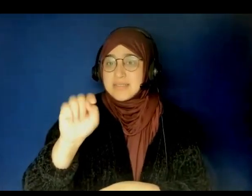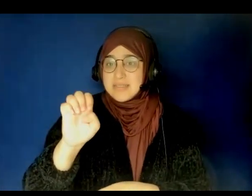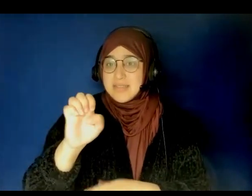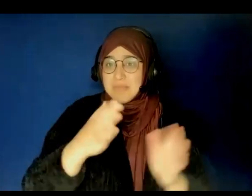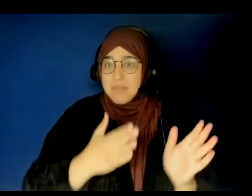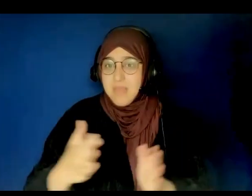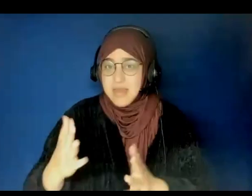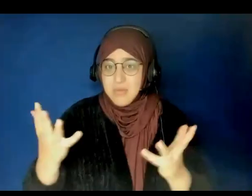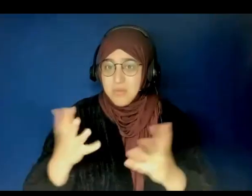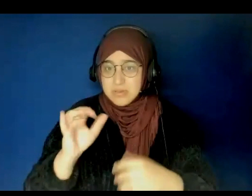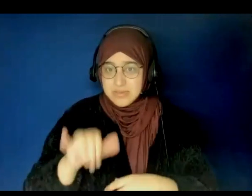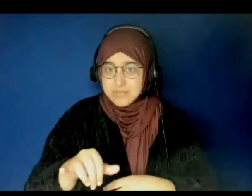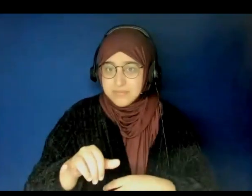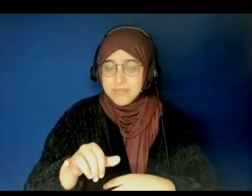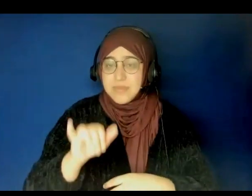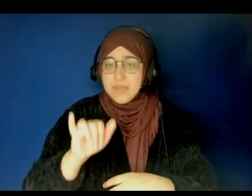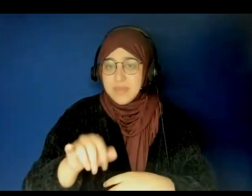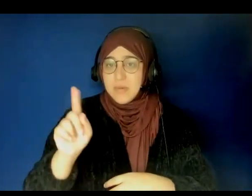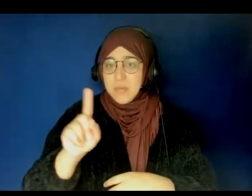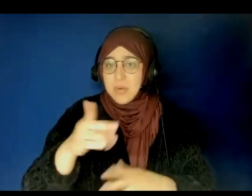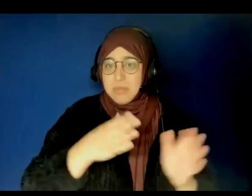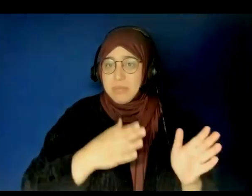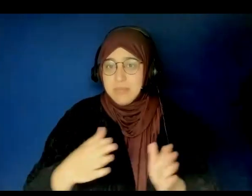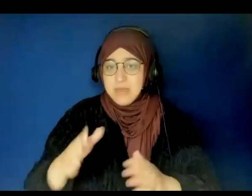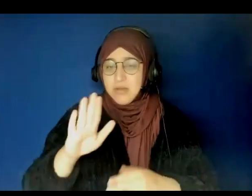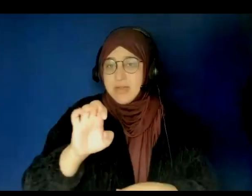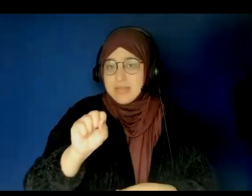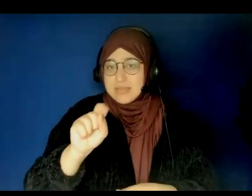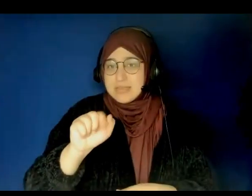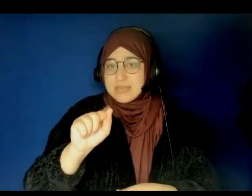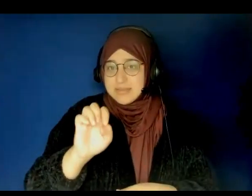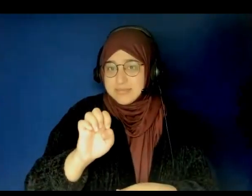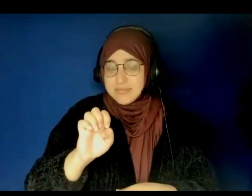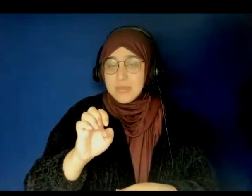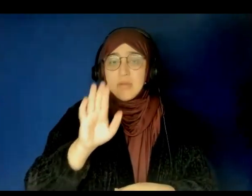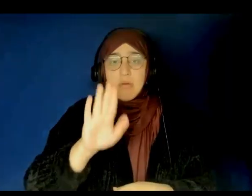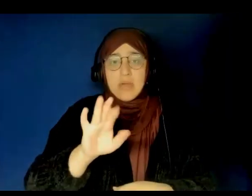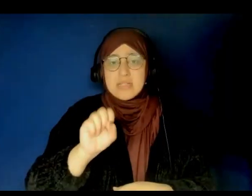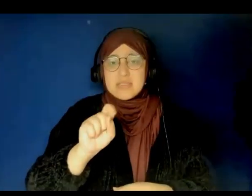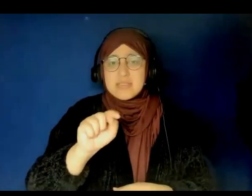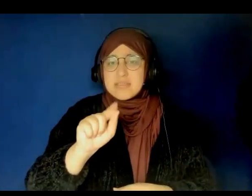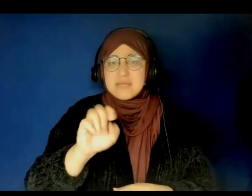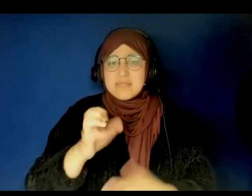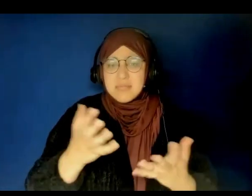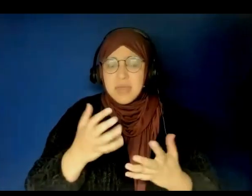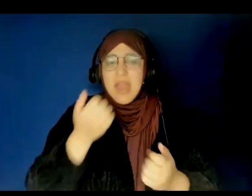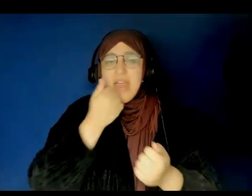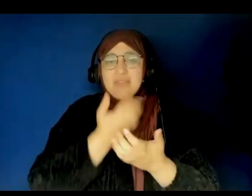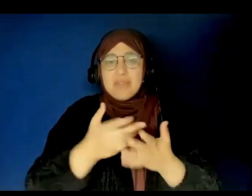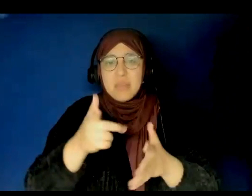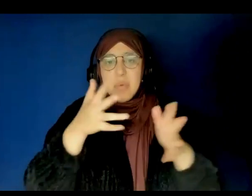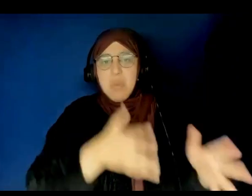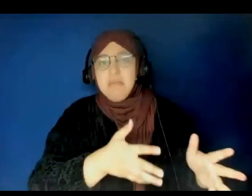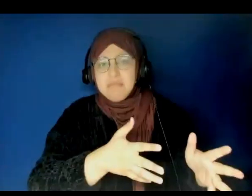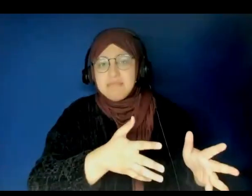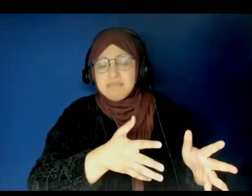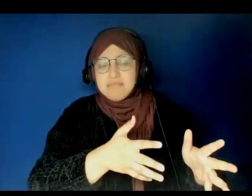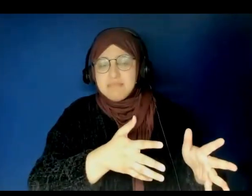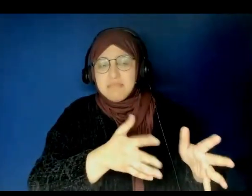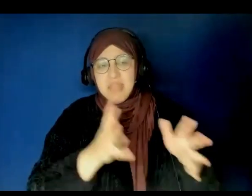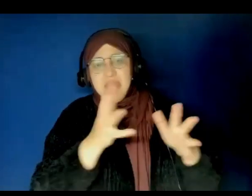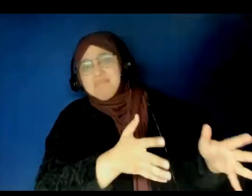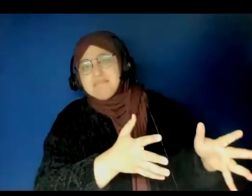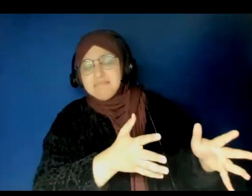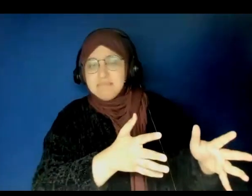your estate. What is your estate? It is everything that you leave behind. What is it that you leave behind? It